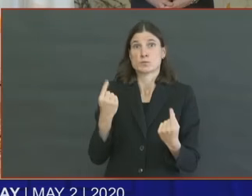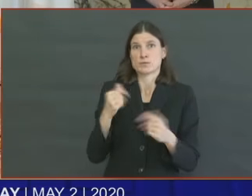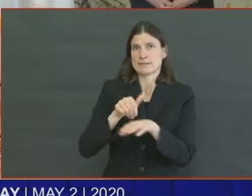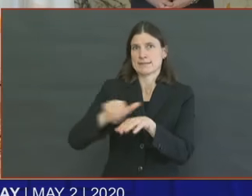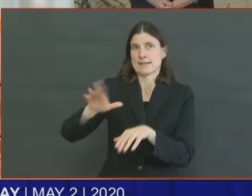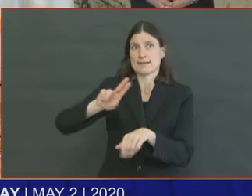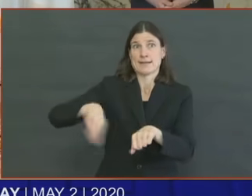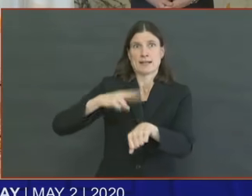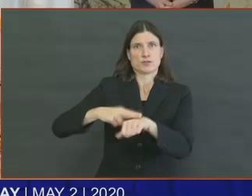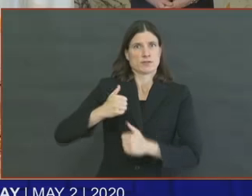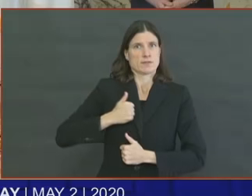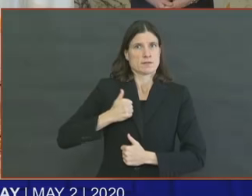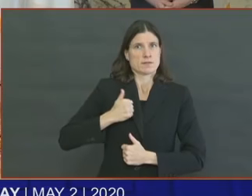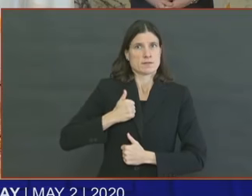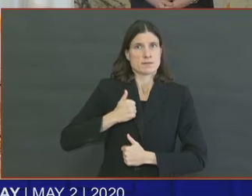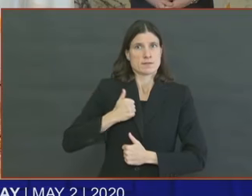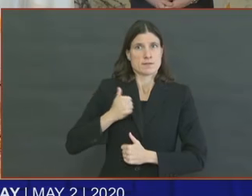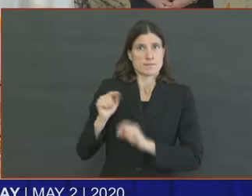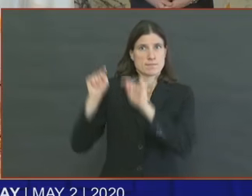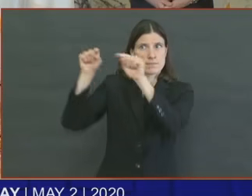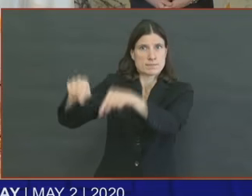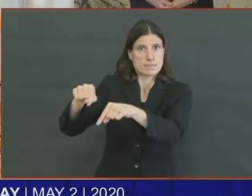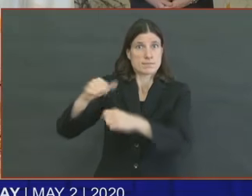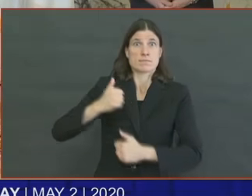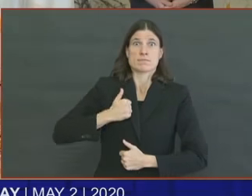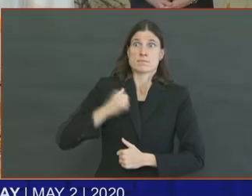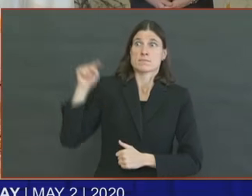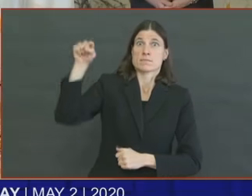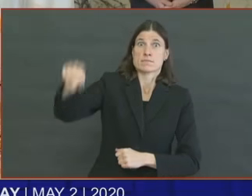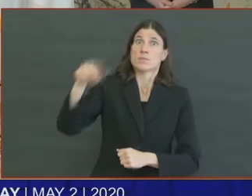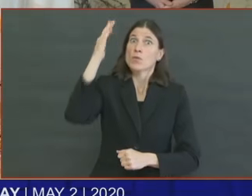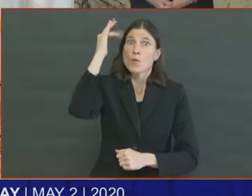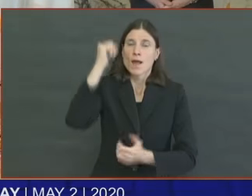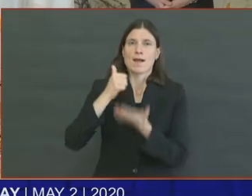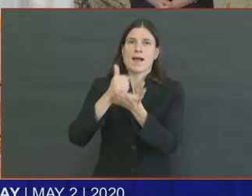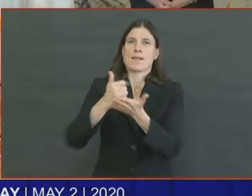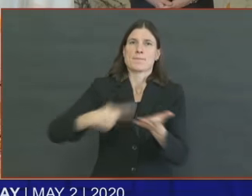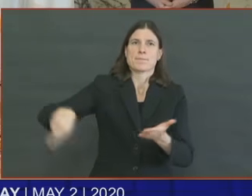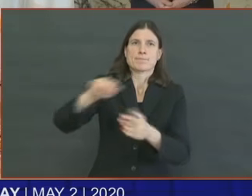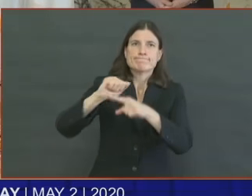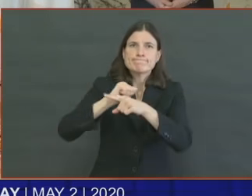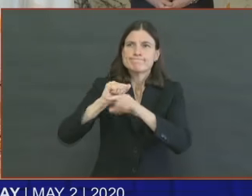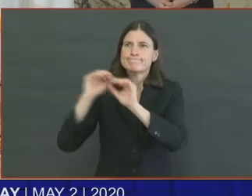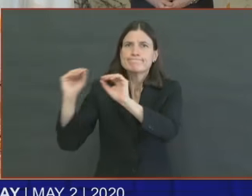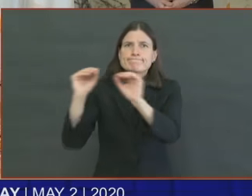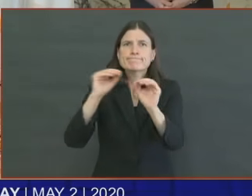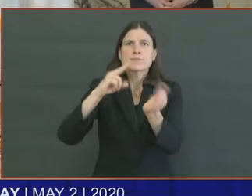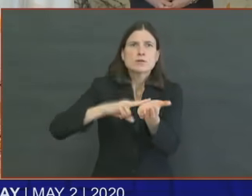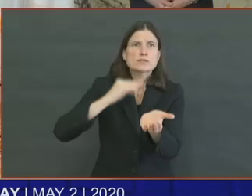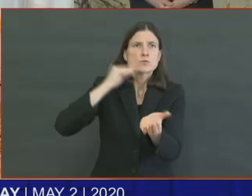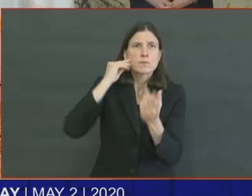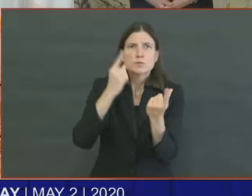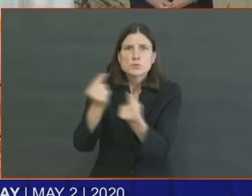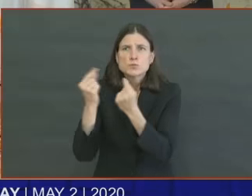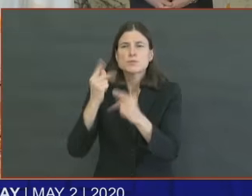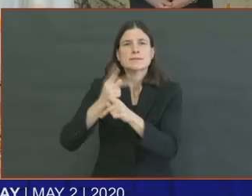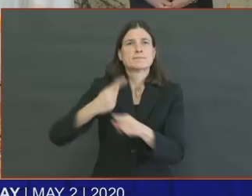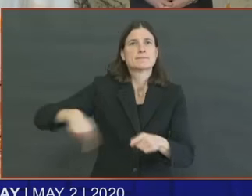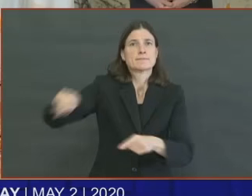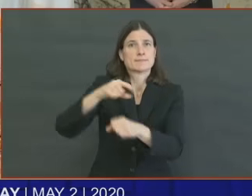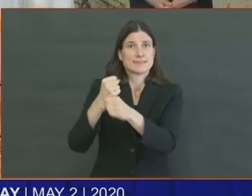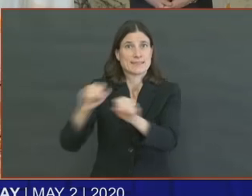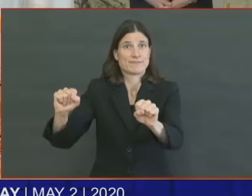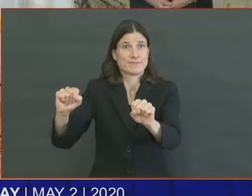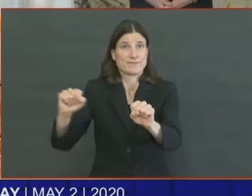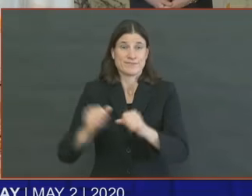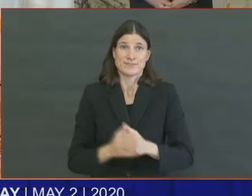the National Guard, with other partners, with healthcare professionals, Rhode Island Responds, across state